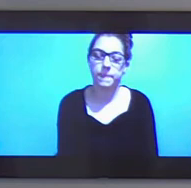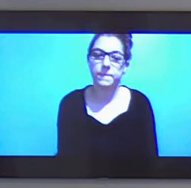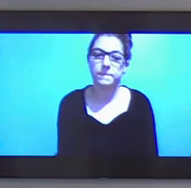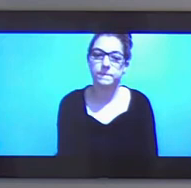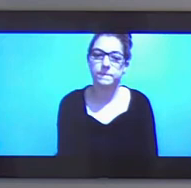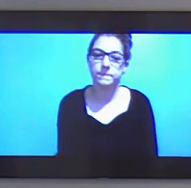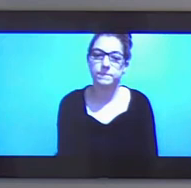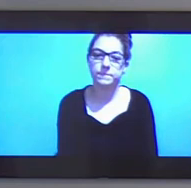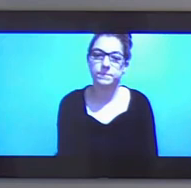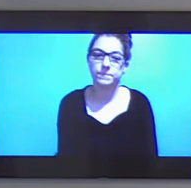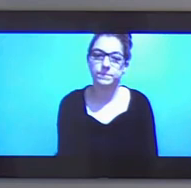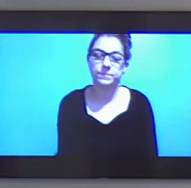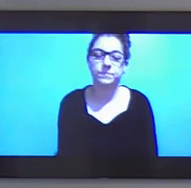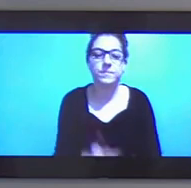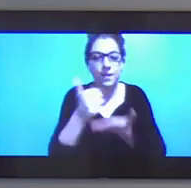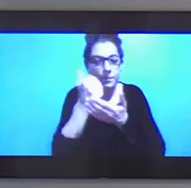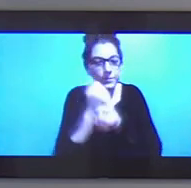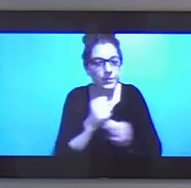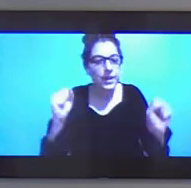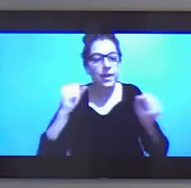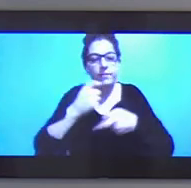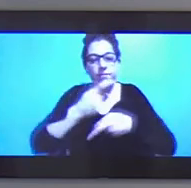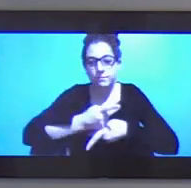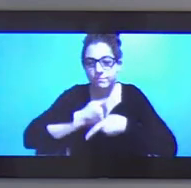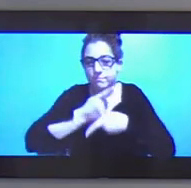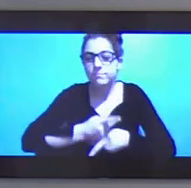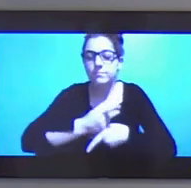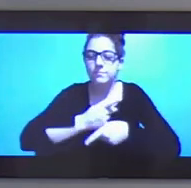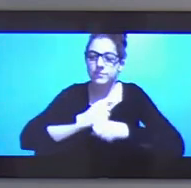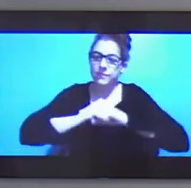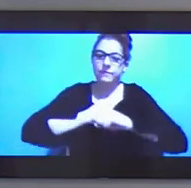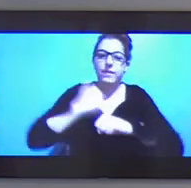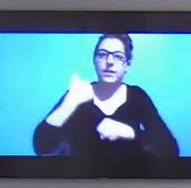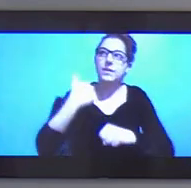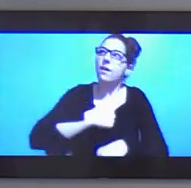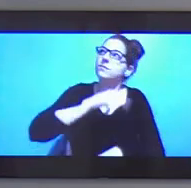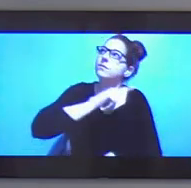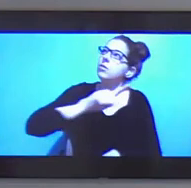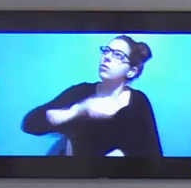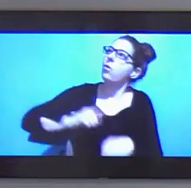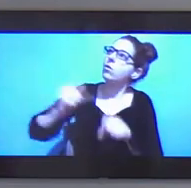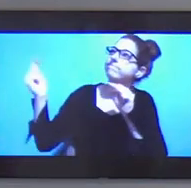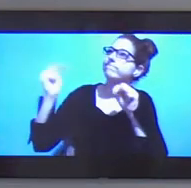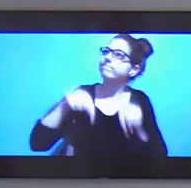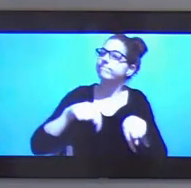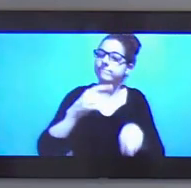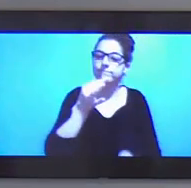Help, save, comfort, and defend us, gracious Lord.